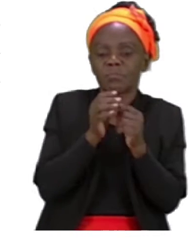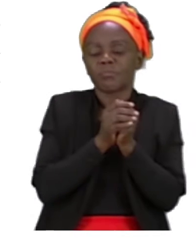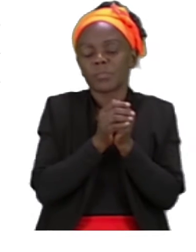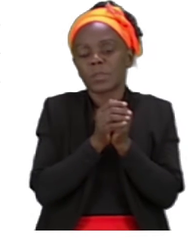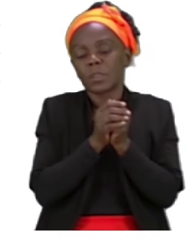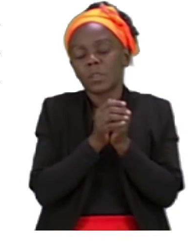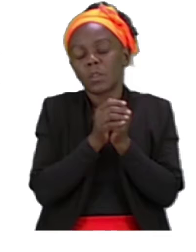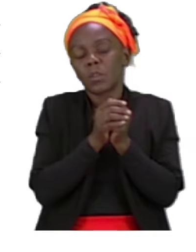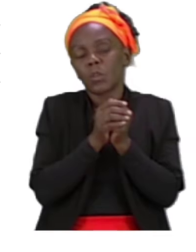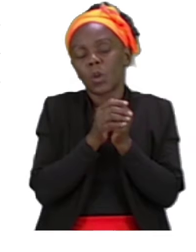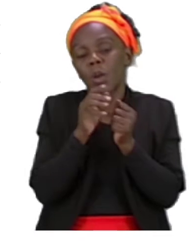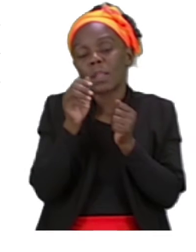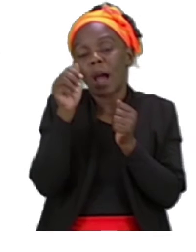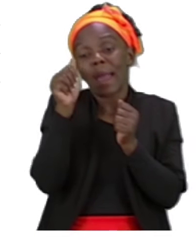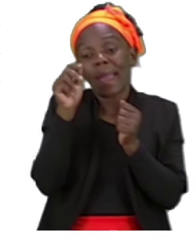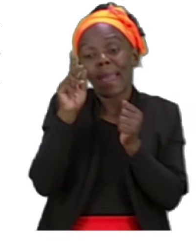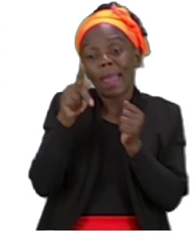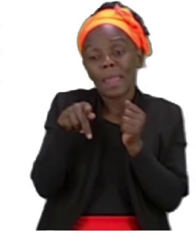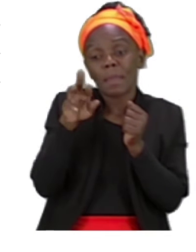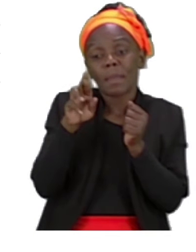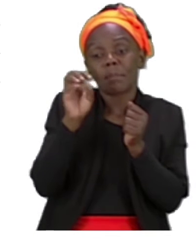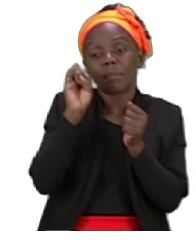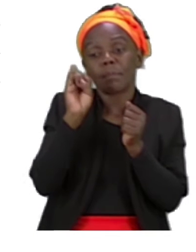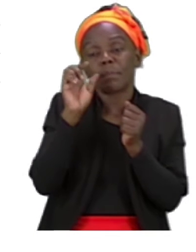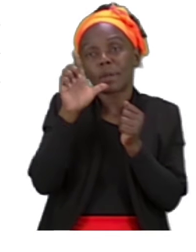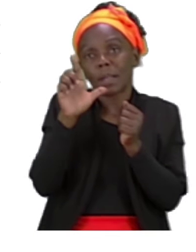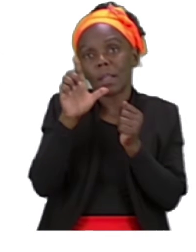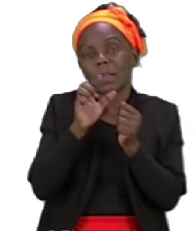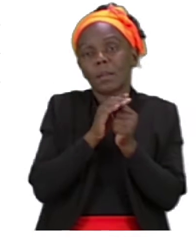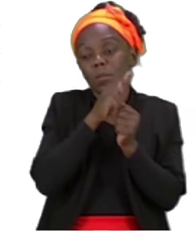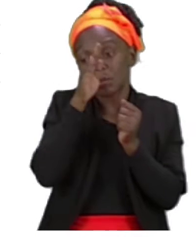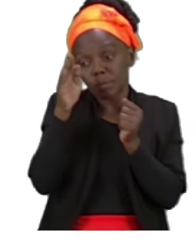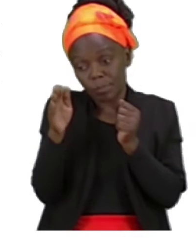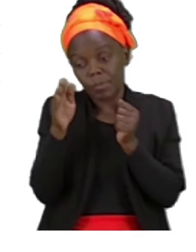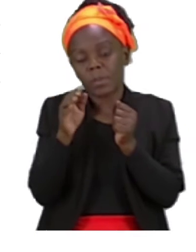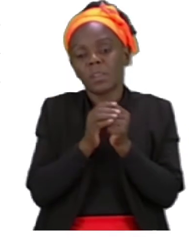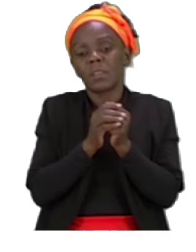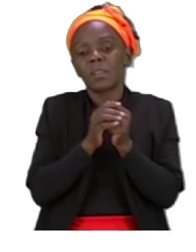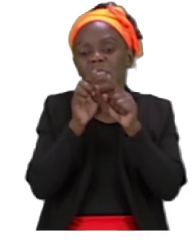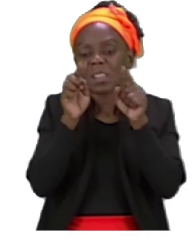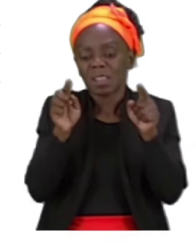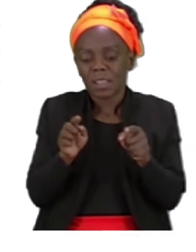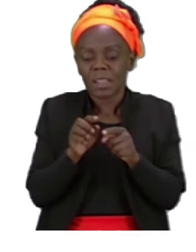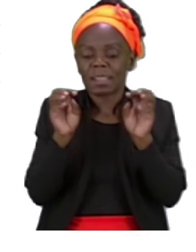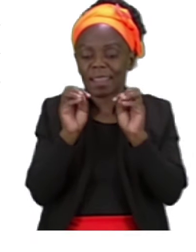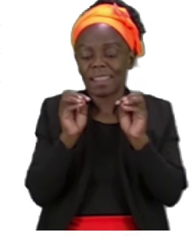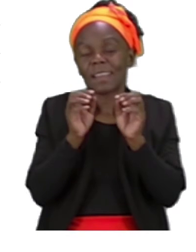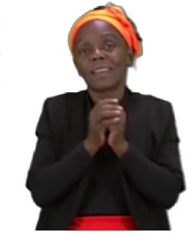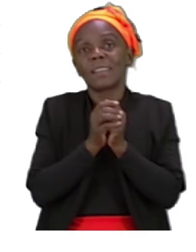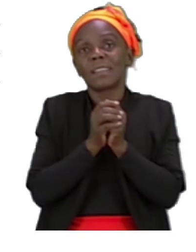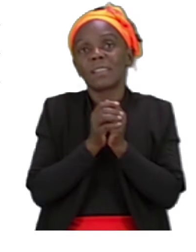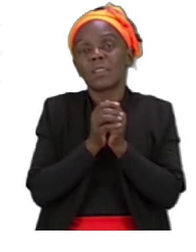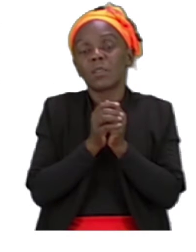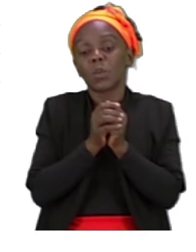the blank spaces after the 31st. Remember, it is asking for the day, which means we are